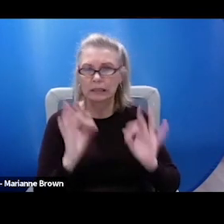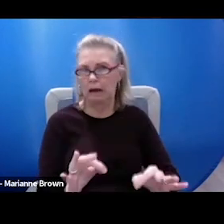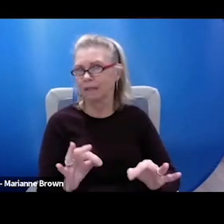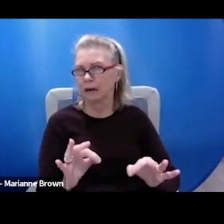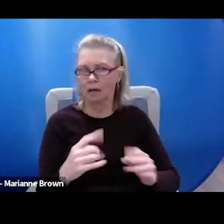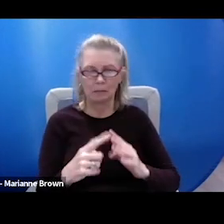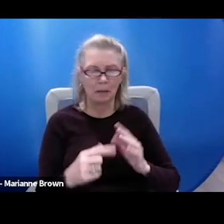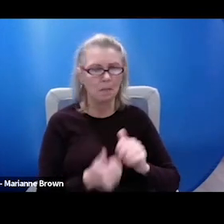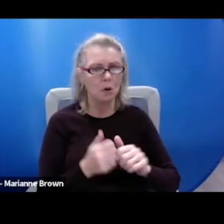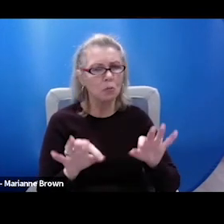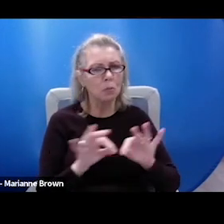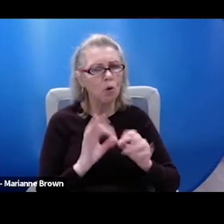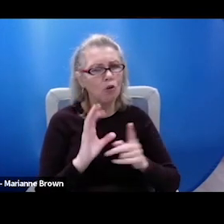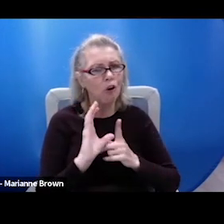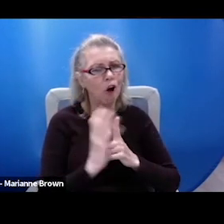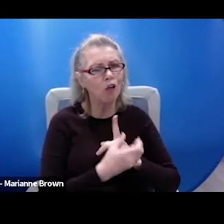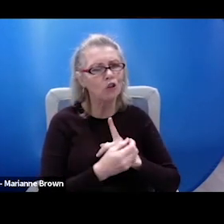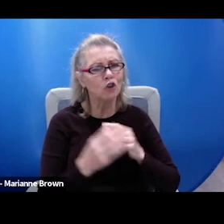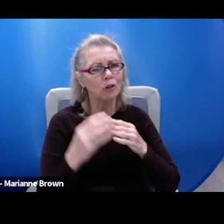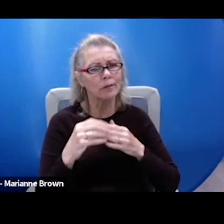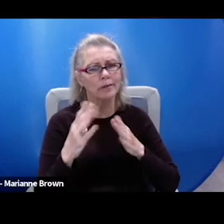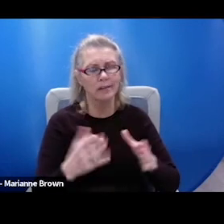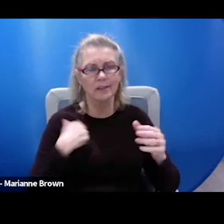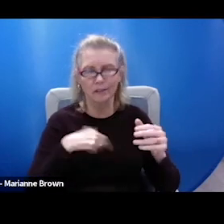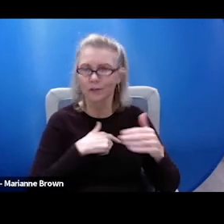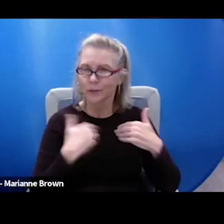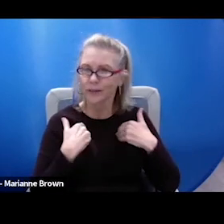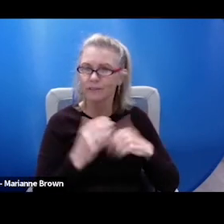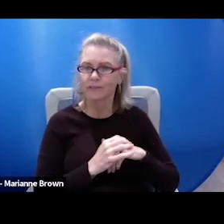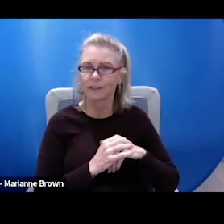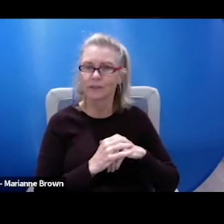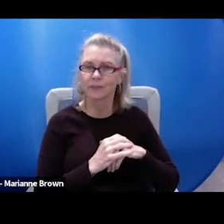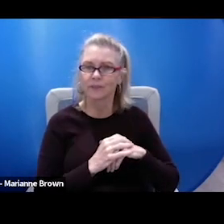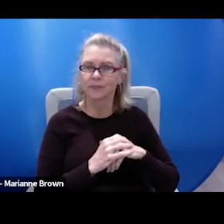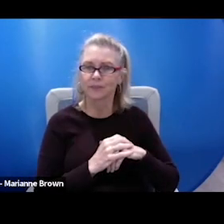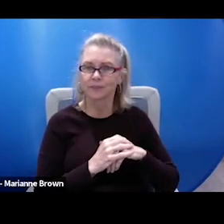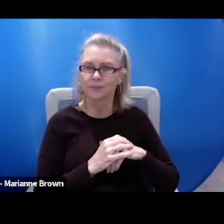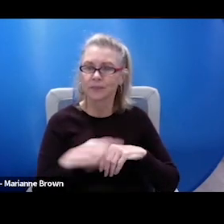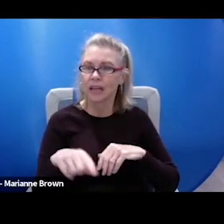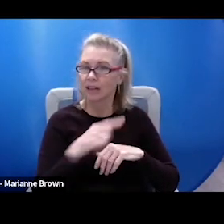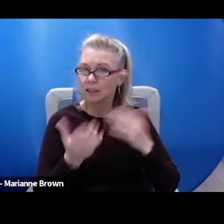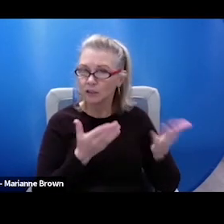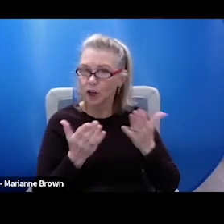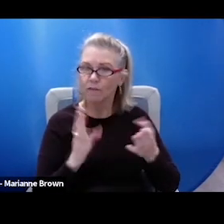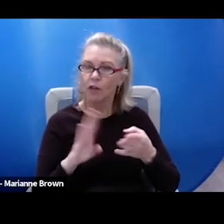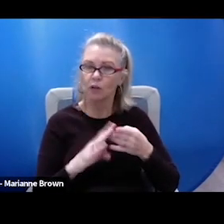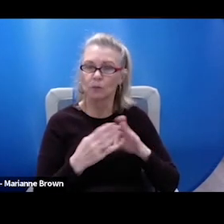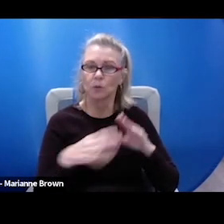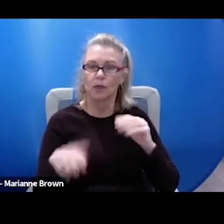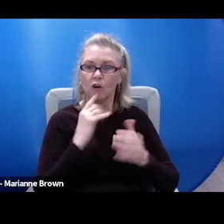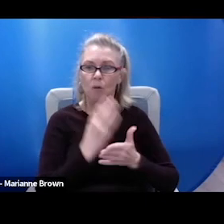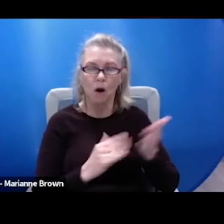important cultural leaders we have. They are, they serve the communities that they're part of,